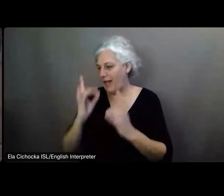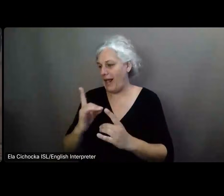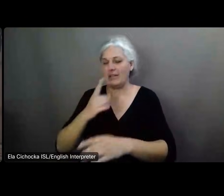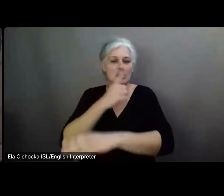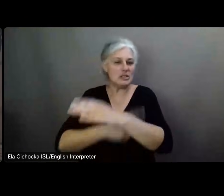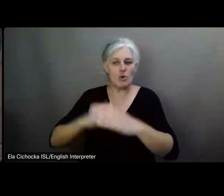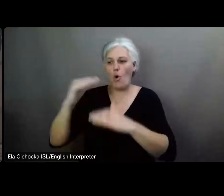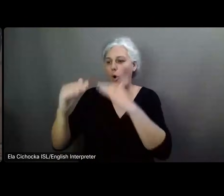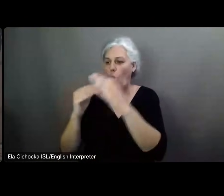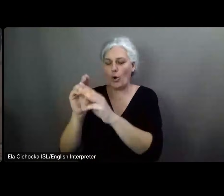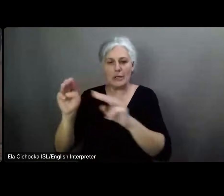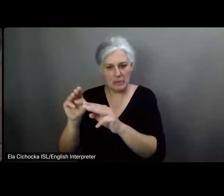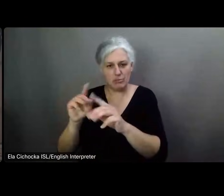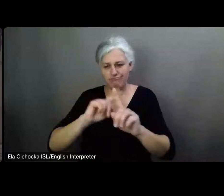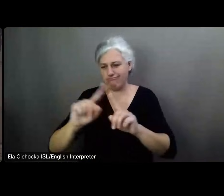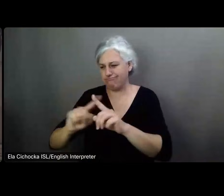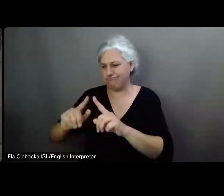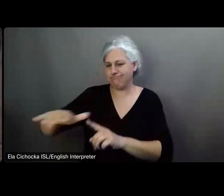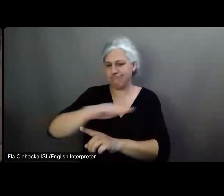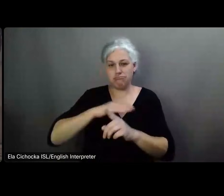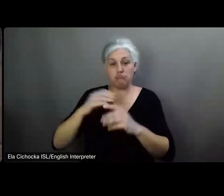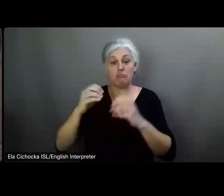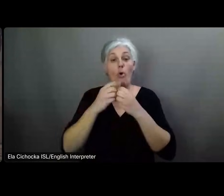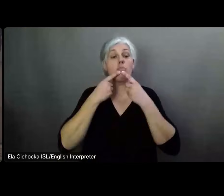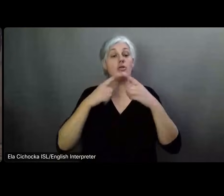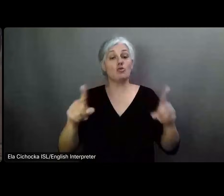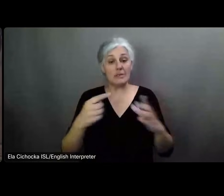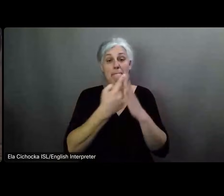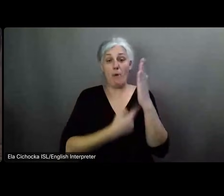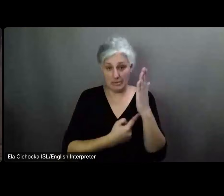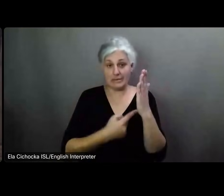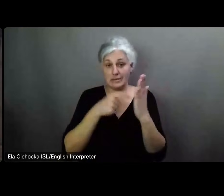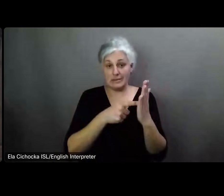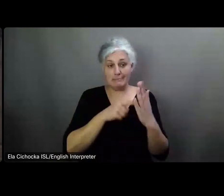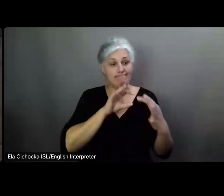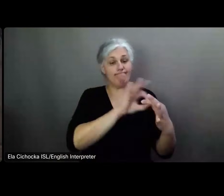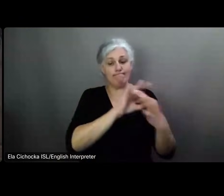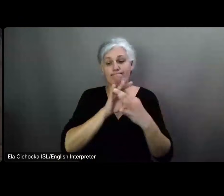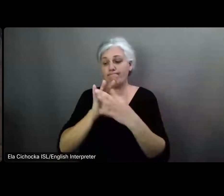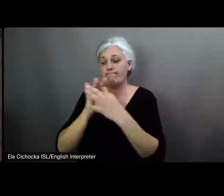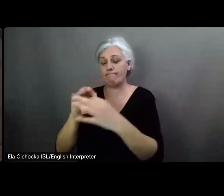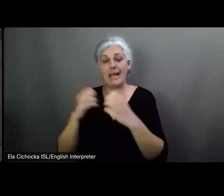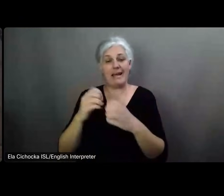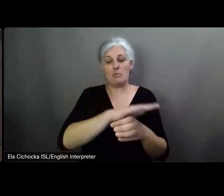screening, ambulance service. The open disclosure policy applies equally to every setting where care is delivered and where harm,